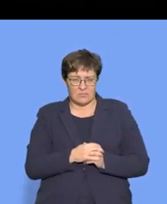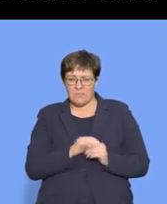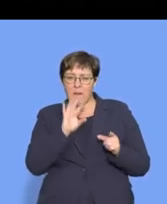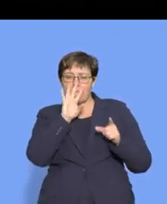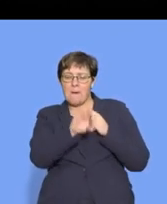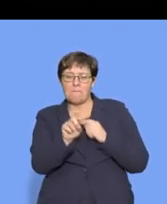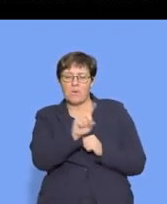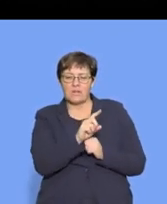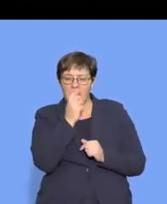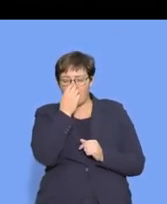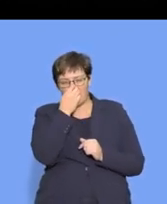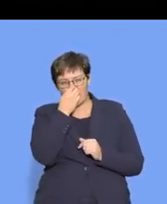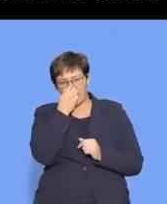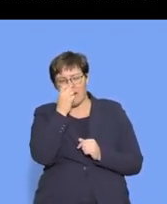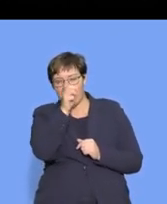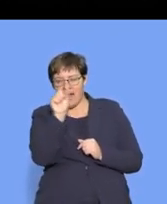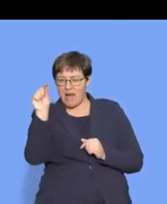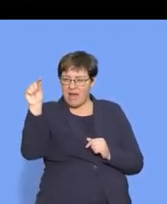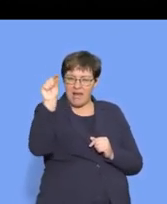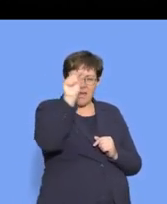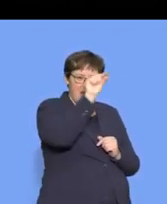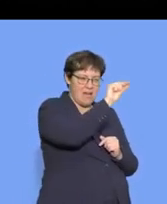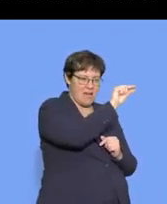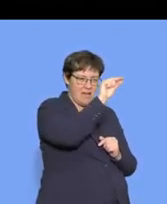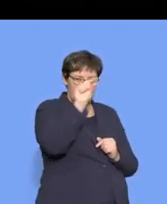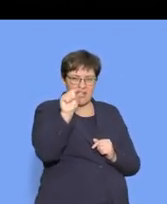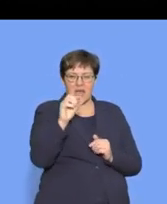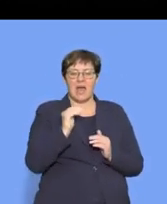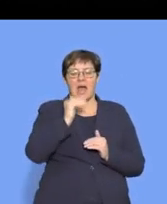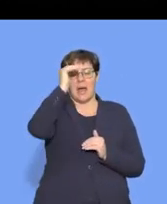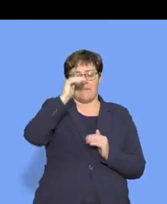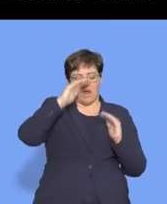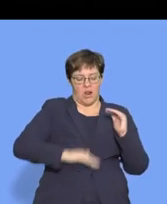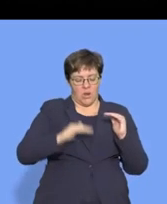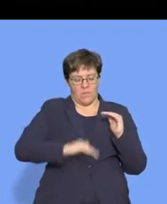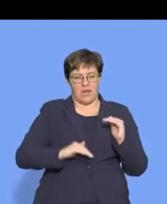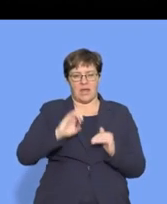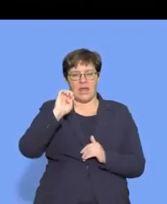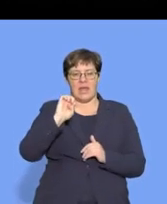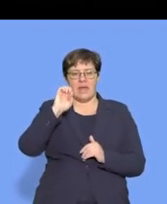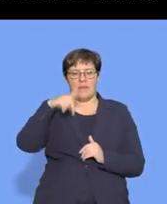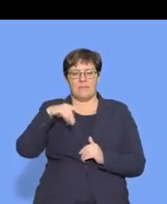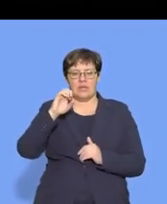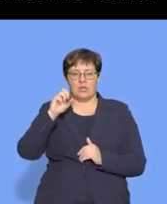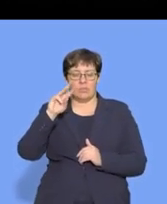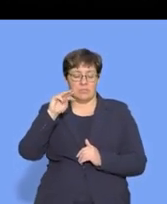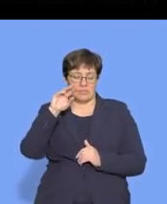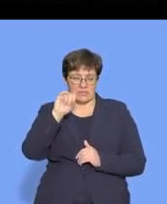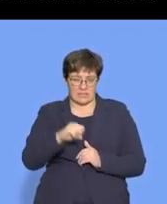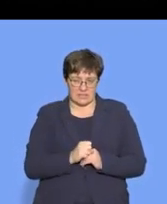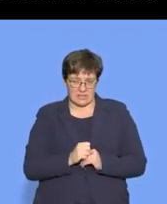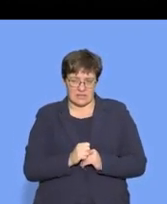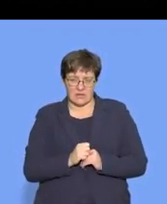recognize? We can recognize the upper and the lower epidermis. Oh